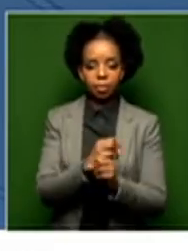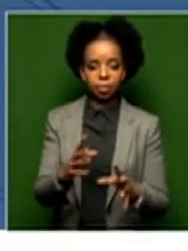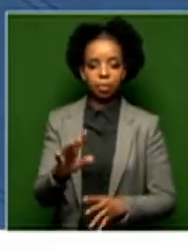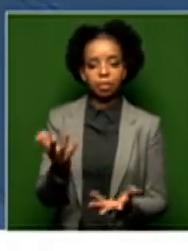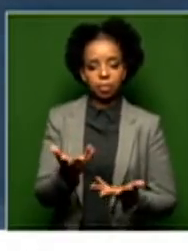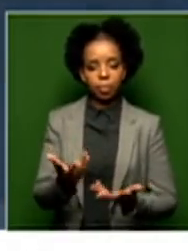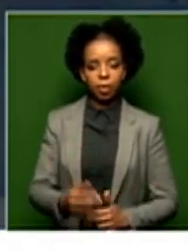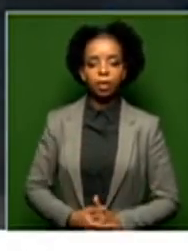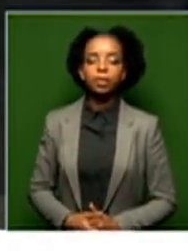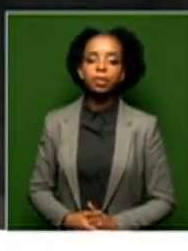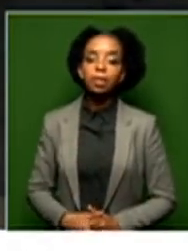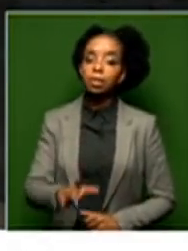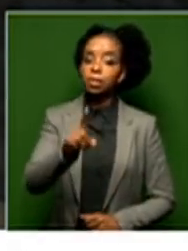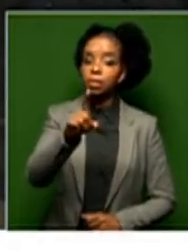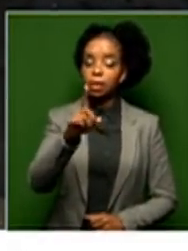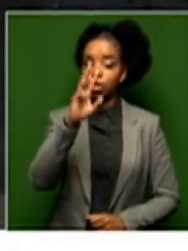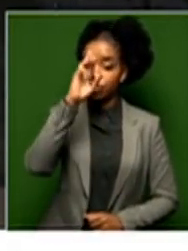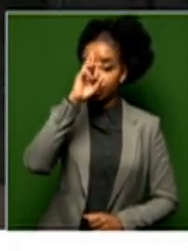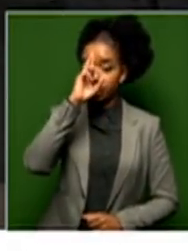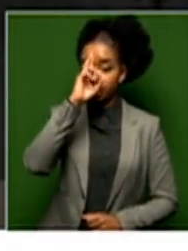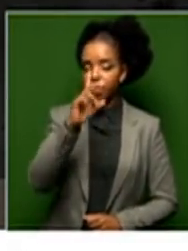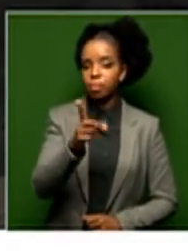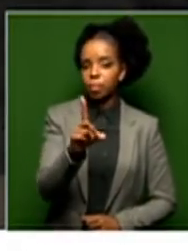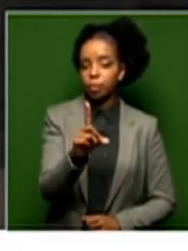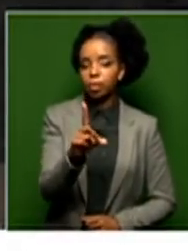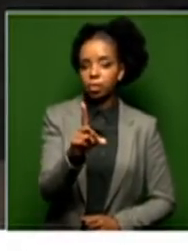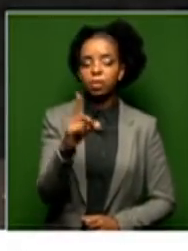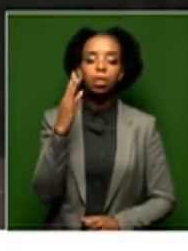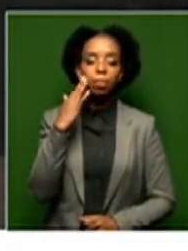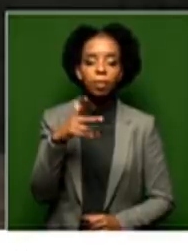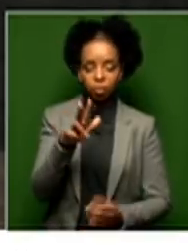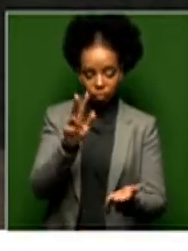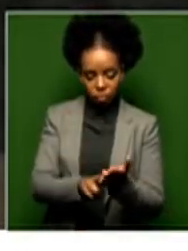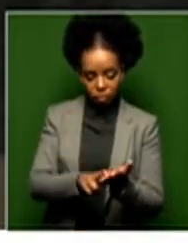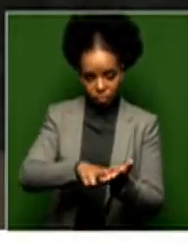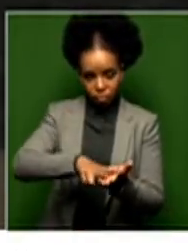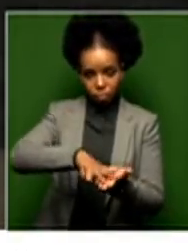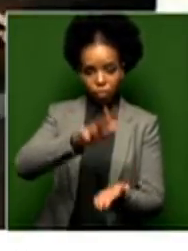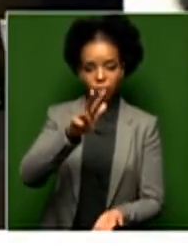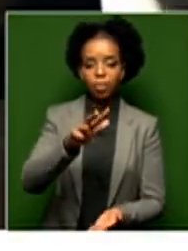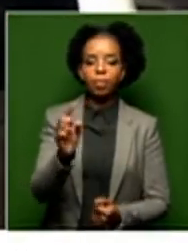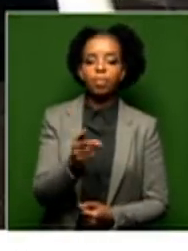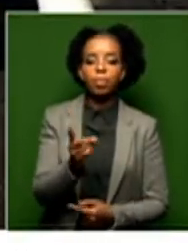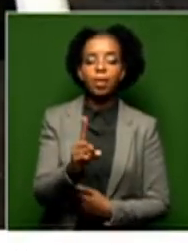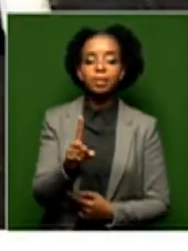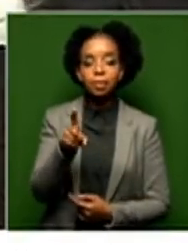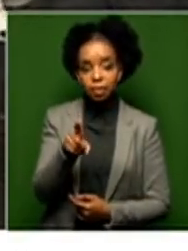have to remember that once you approve the procurement, there still has to